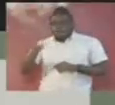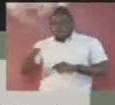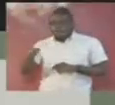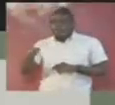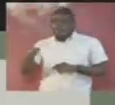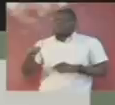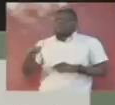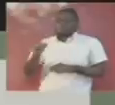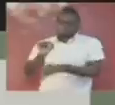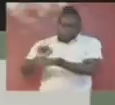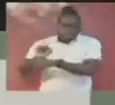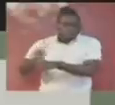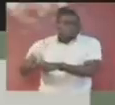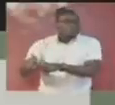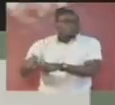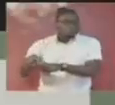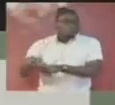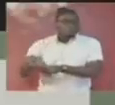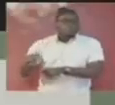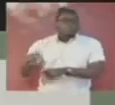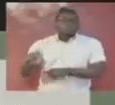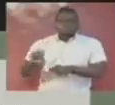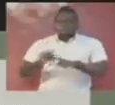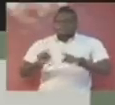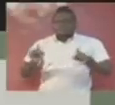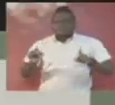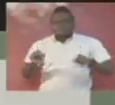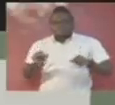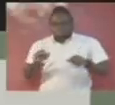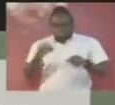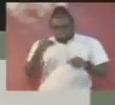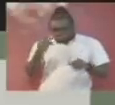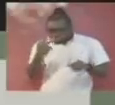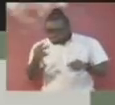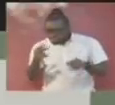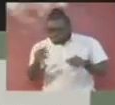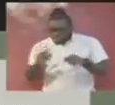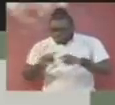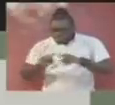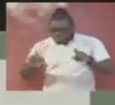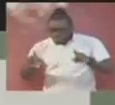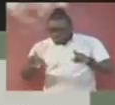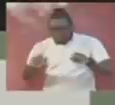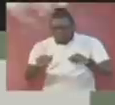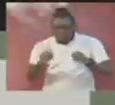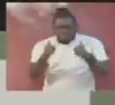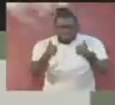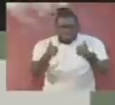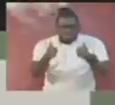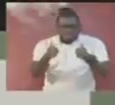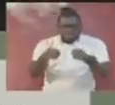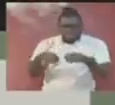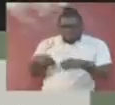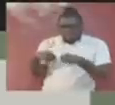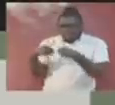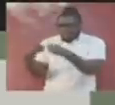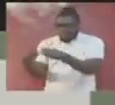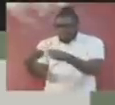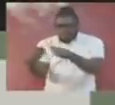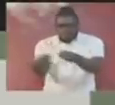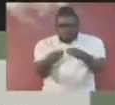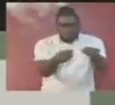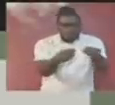is measuring how well the vaccine works when given to the outside community, to the individuals in the